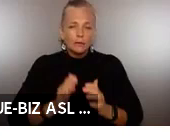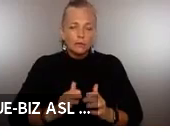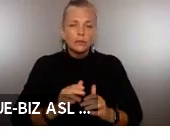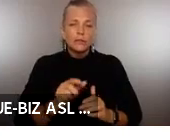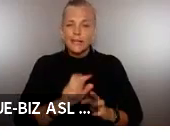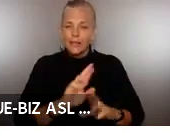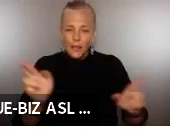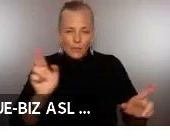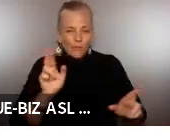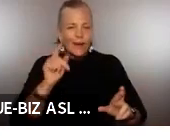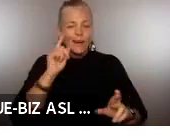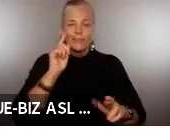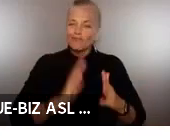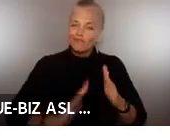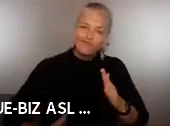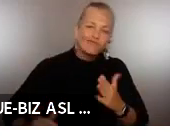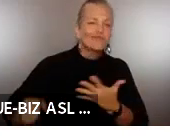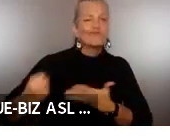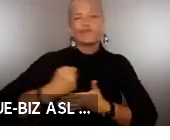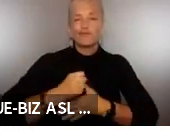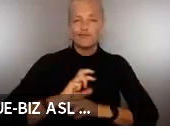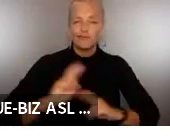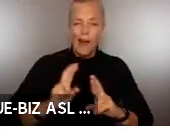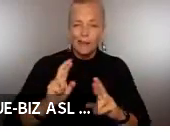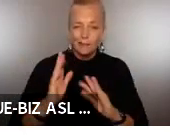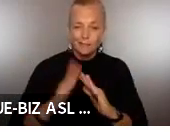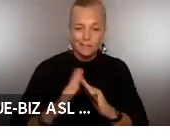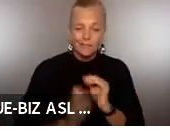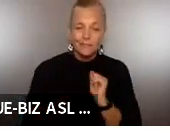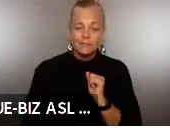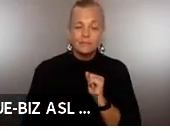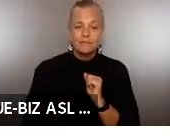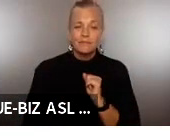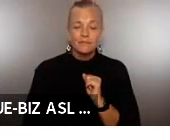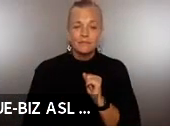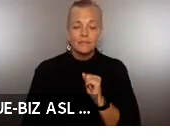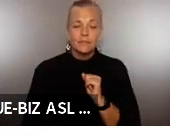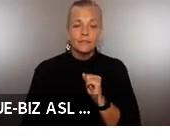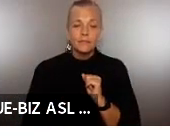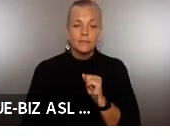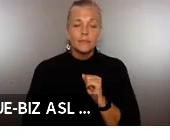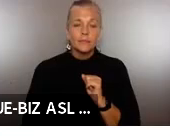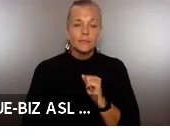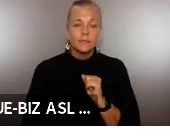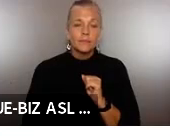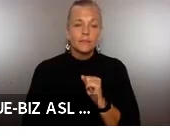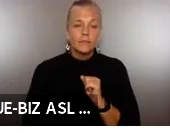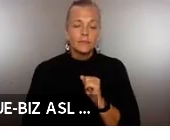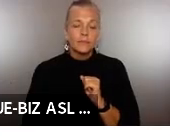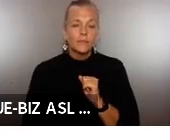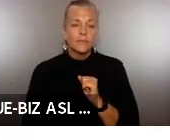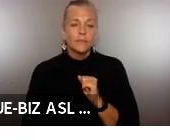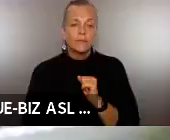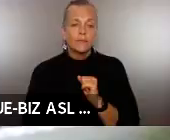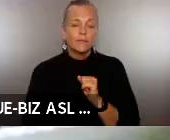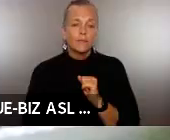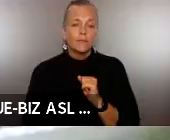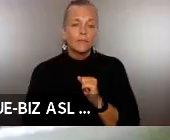game. I don't know if maybe I'll hold like a pre-read to the read,